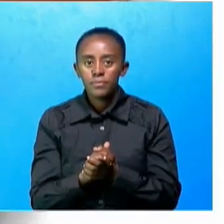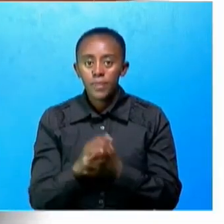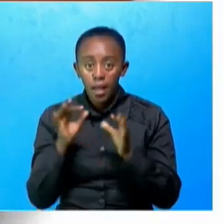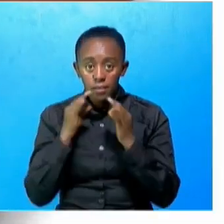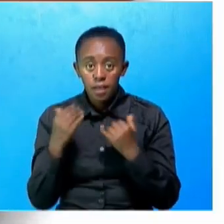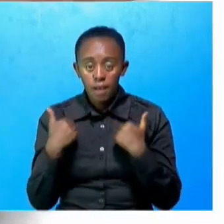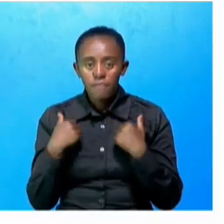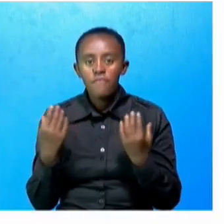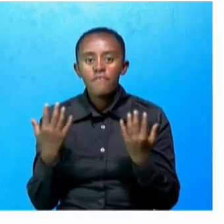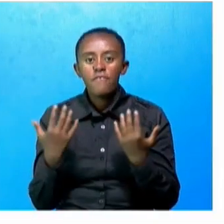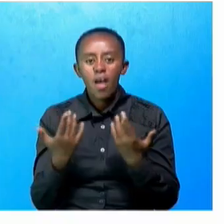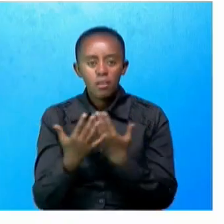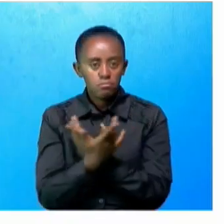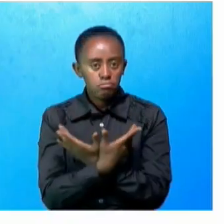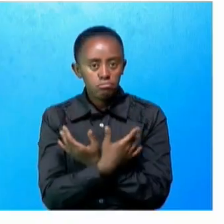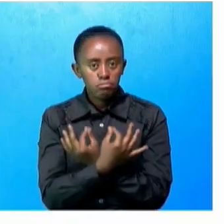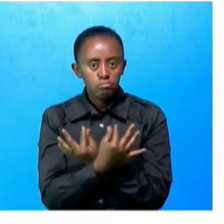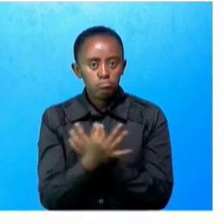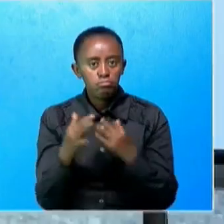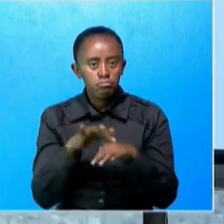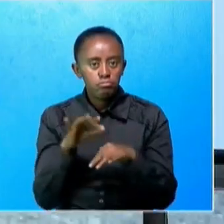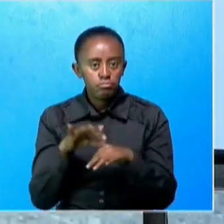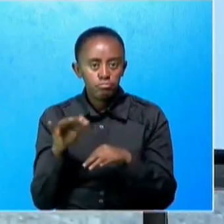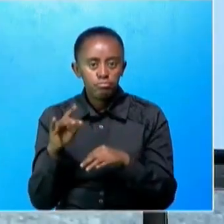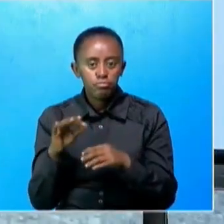Yeah, fur and wings.